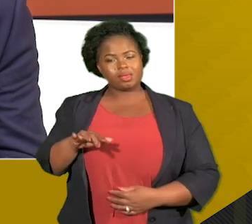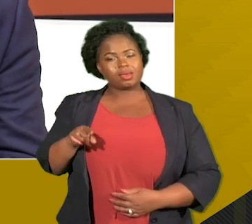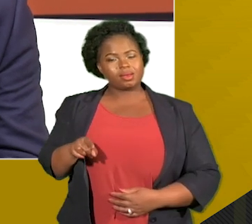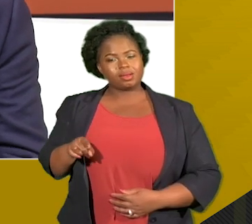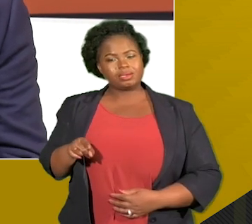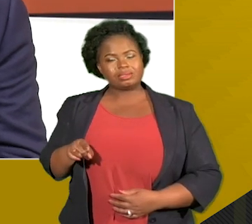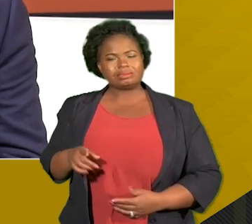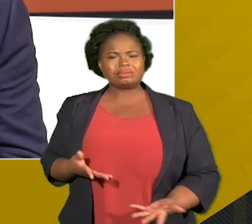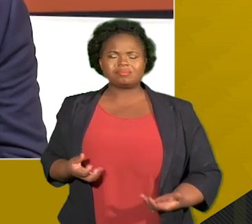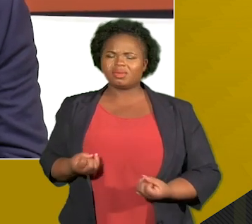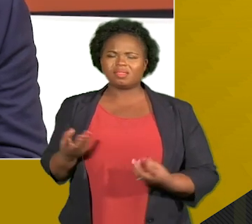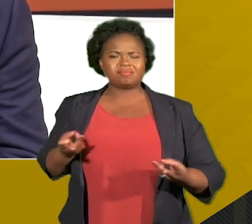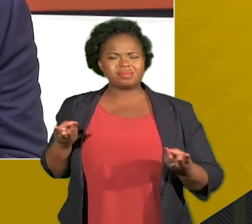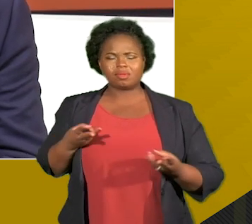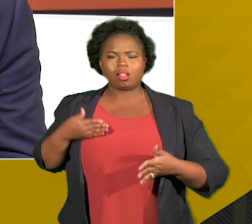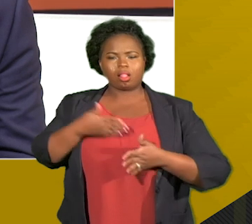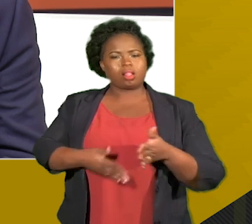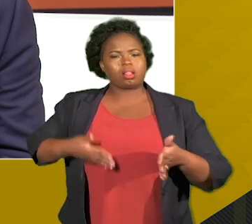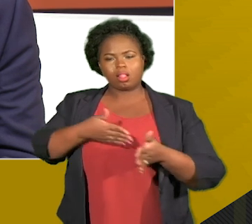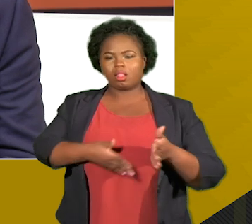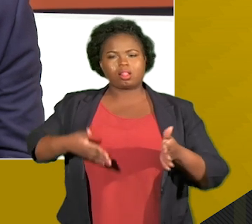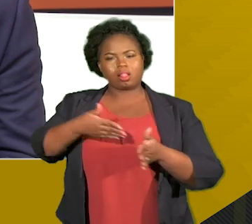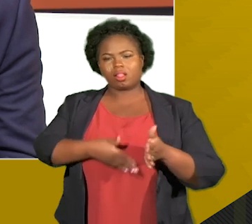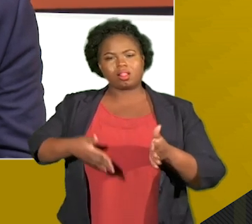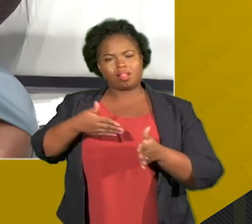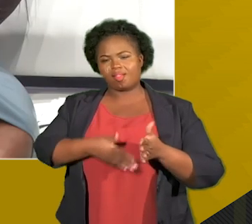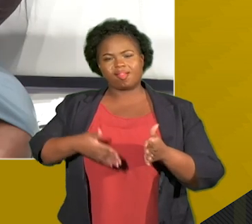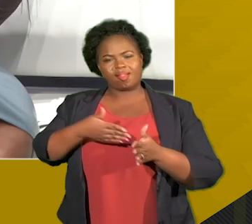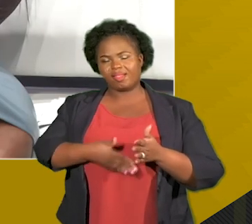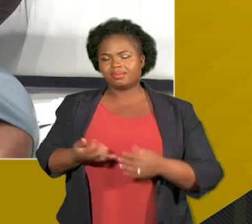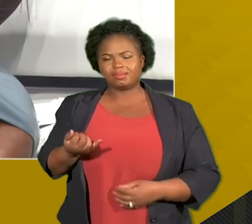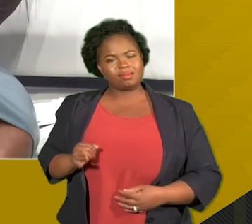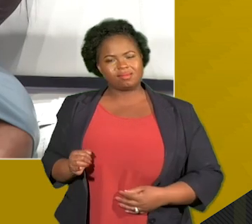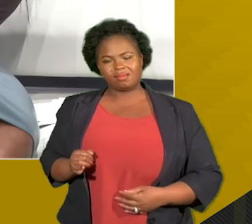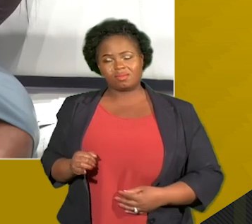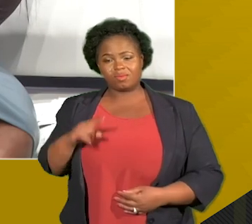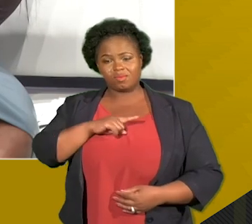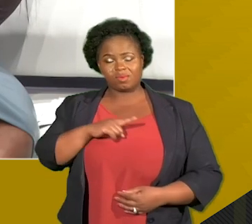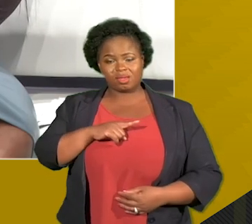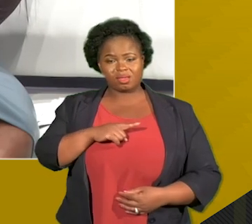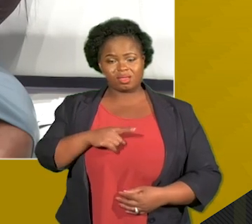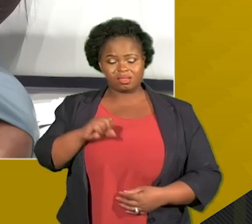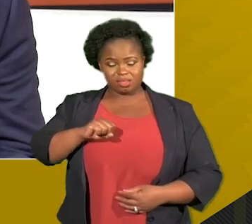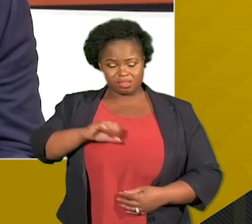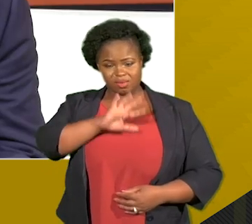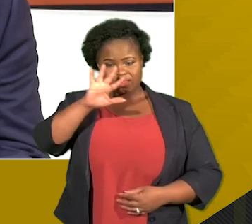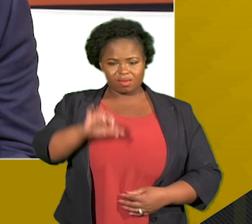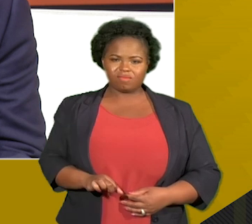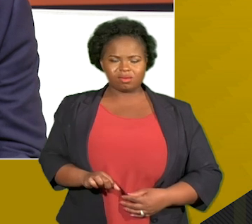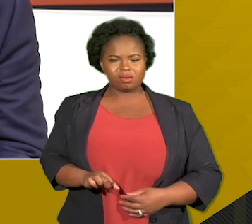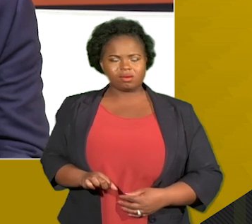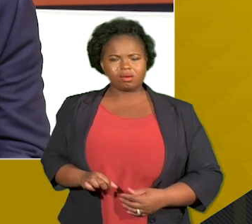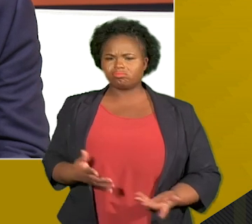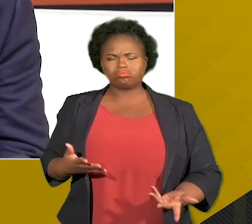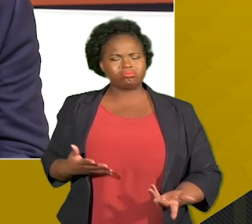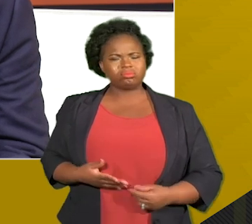the access to things is what is still a problem in our economy. South Africa's economy is remarkably